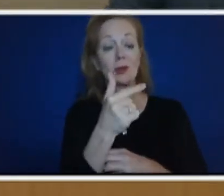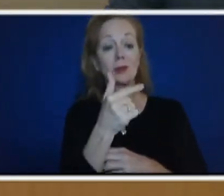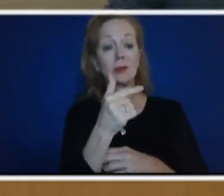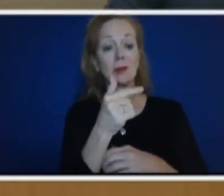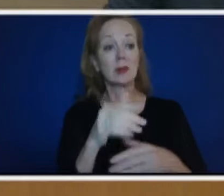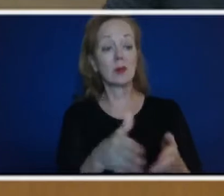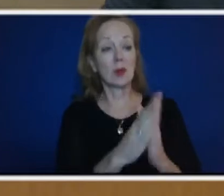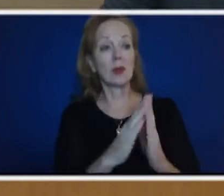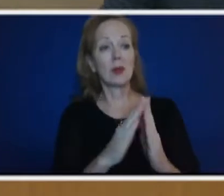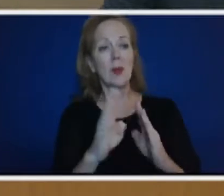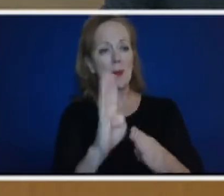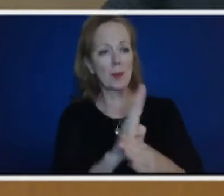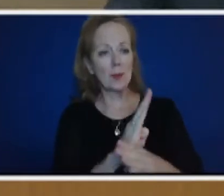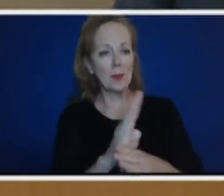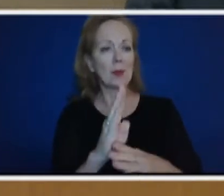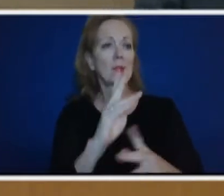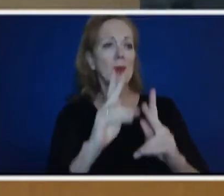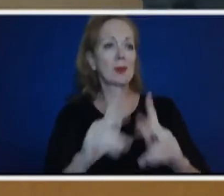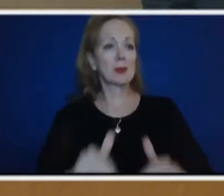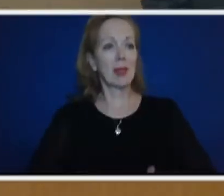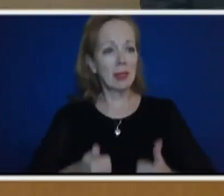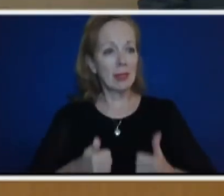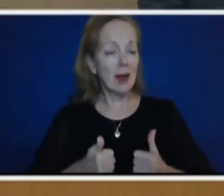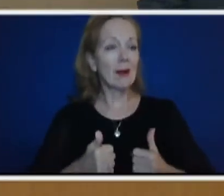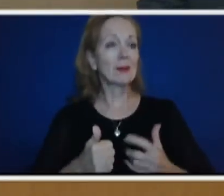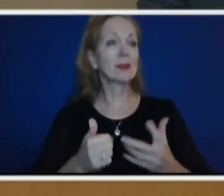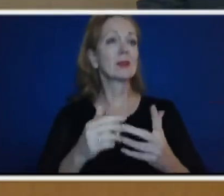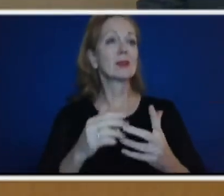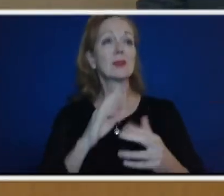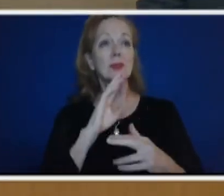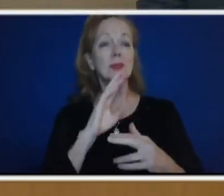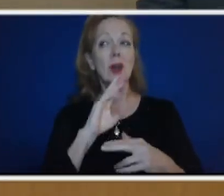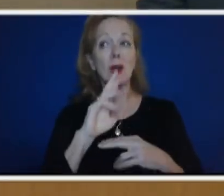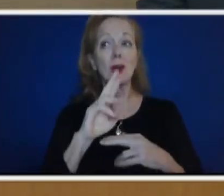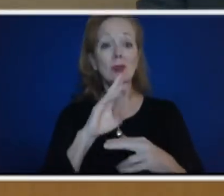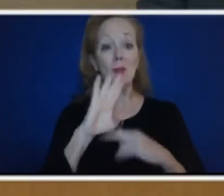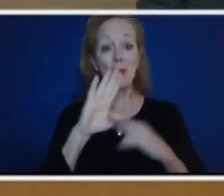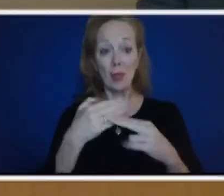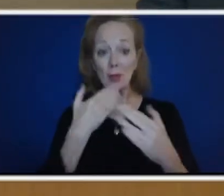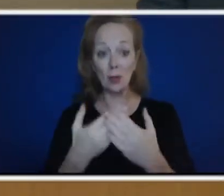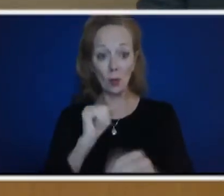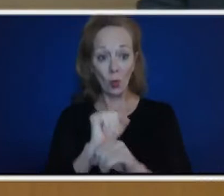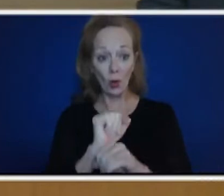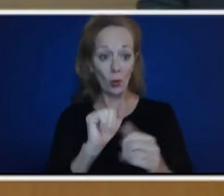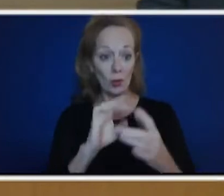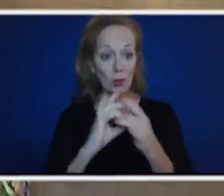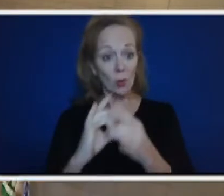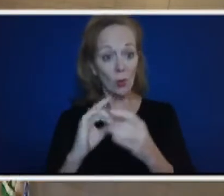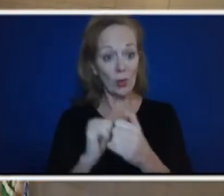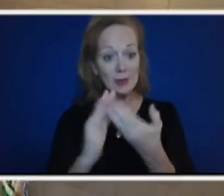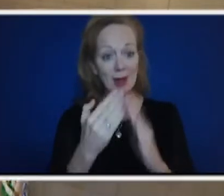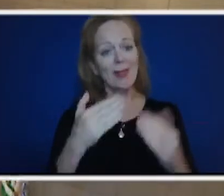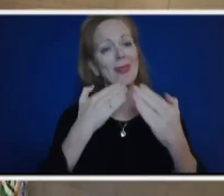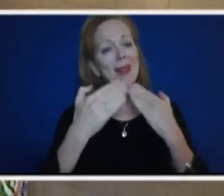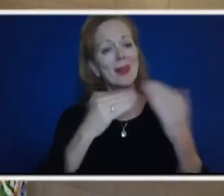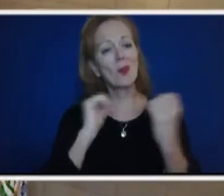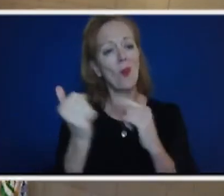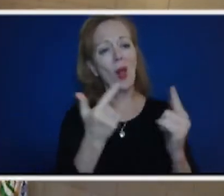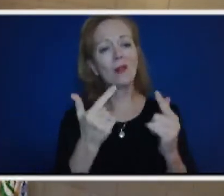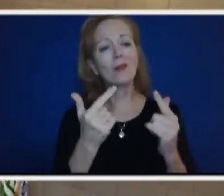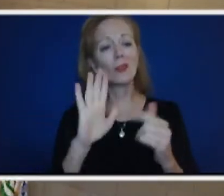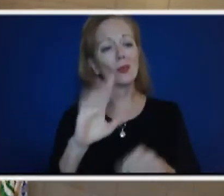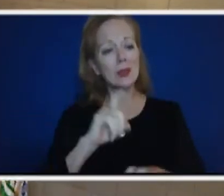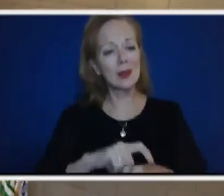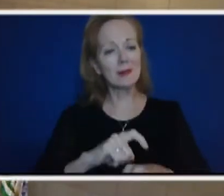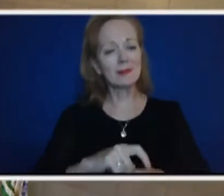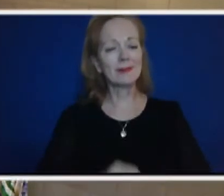businesses, you're talking about people's lives, and you're talking about the good work that we do with the city. And I thank you all for your time. Thank you very much.